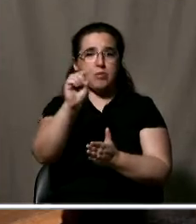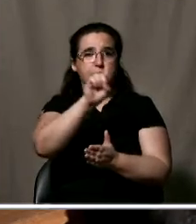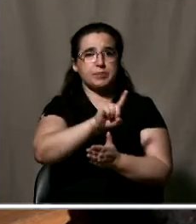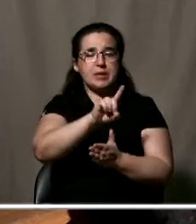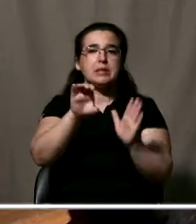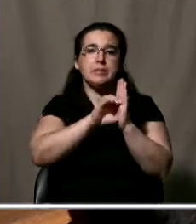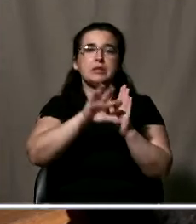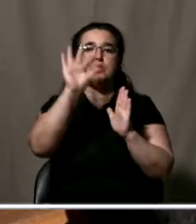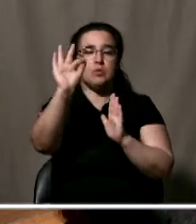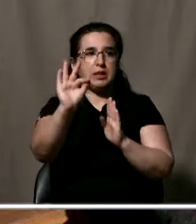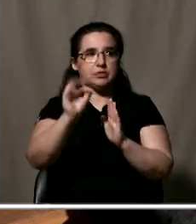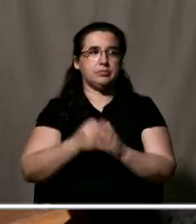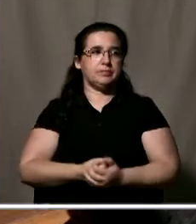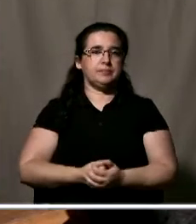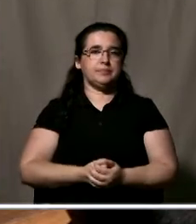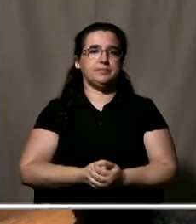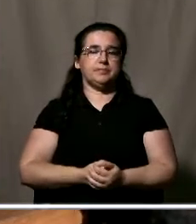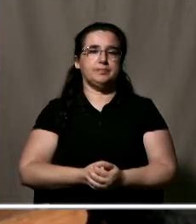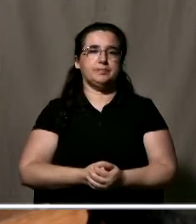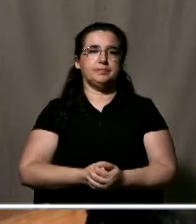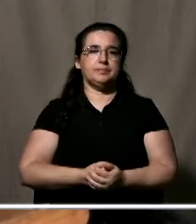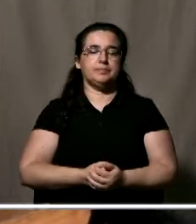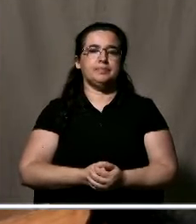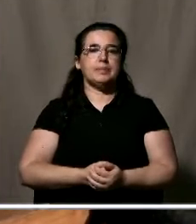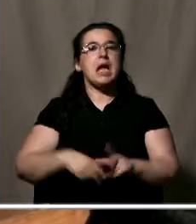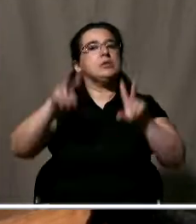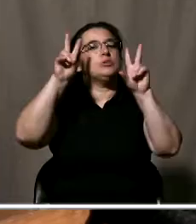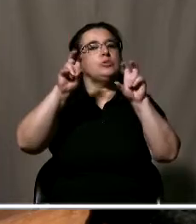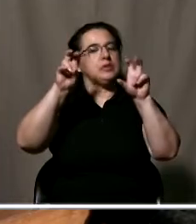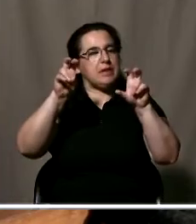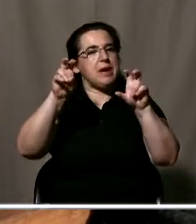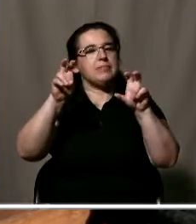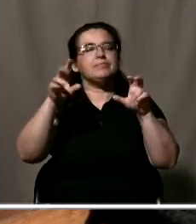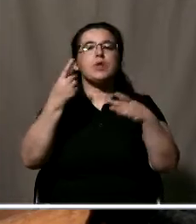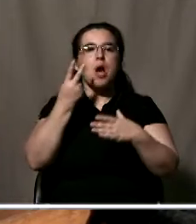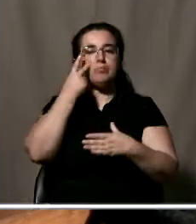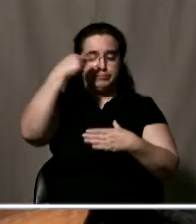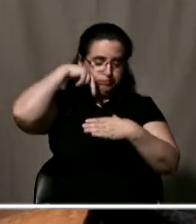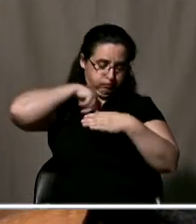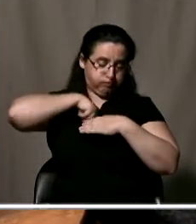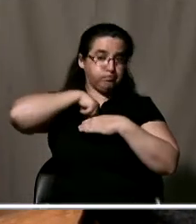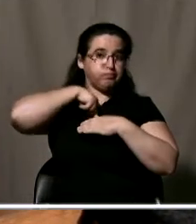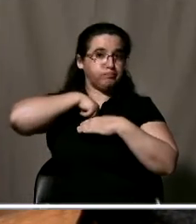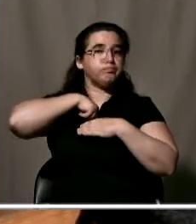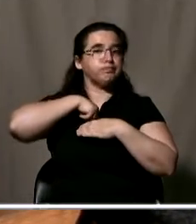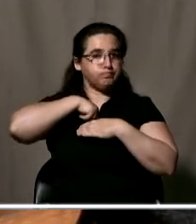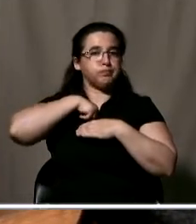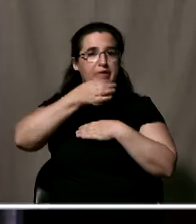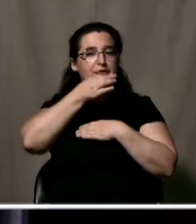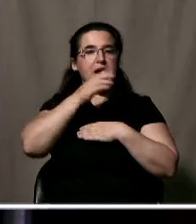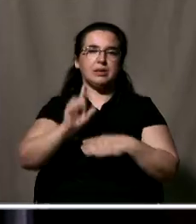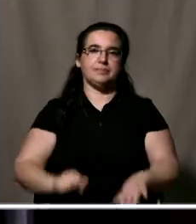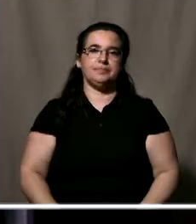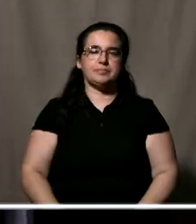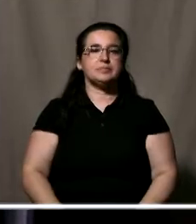about looking within. Fala deste tema de olhar we para look dentro. At two Bible passages. Vamos ler duas passagens